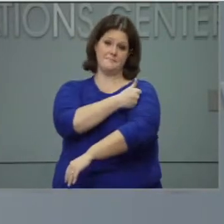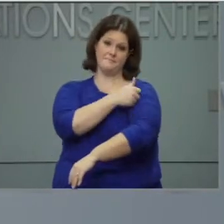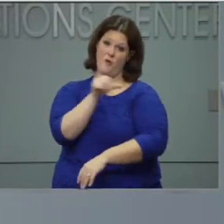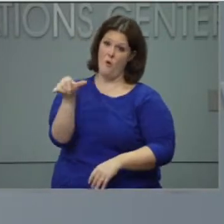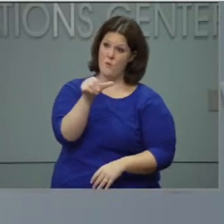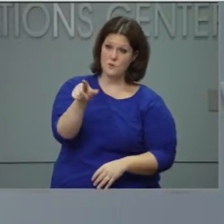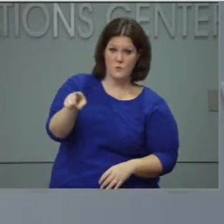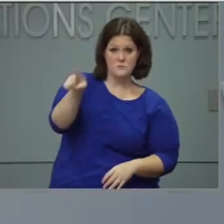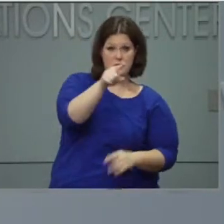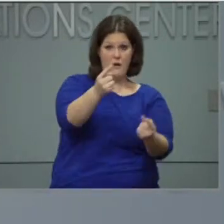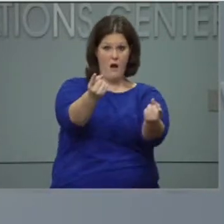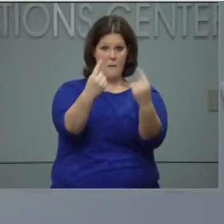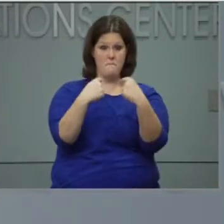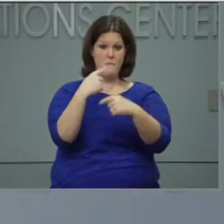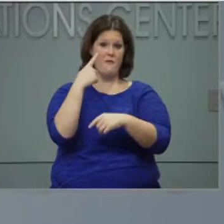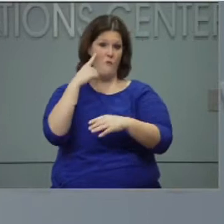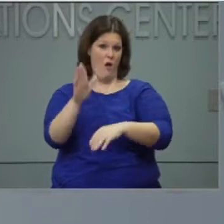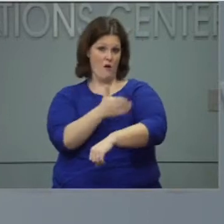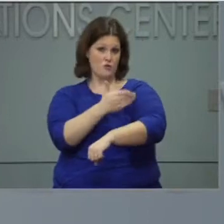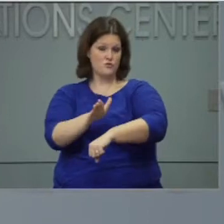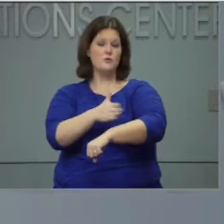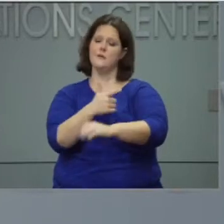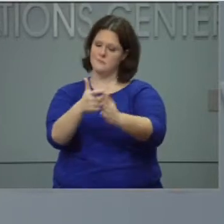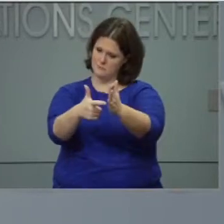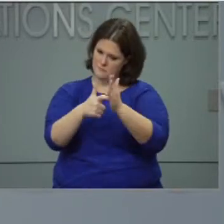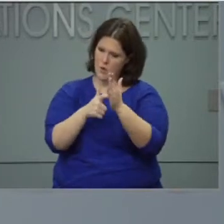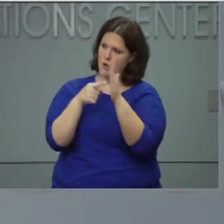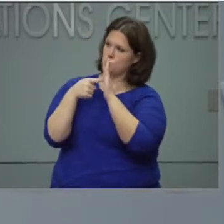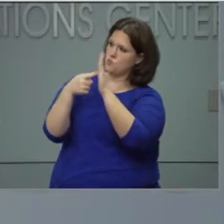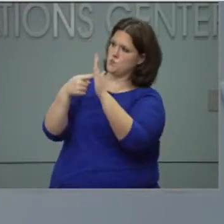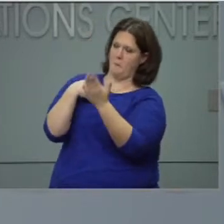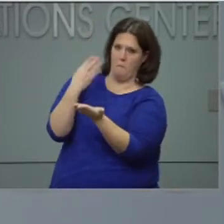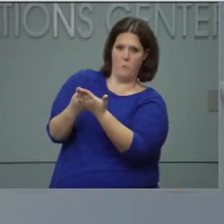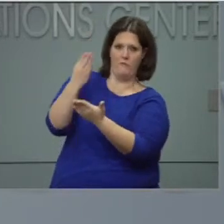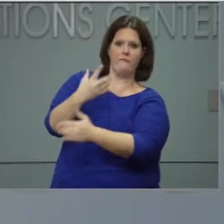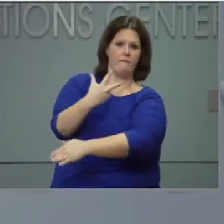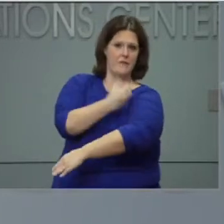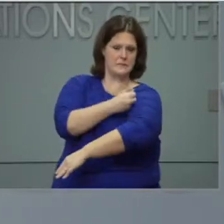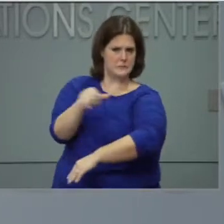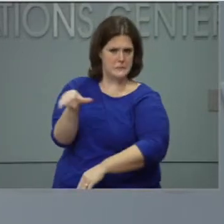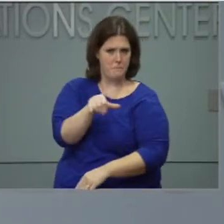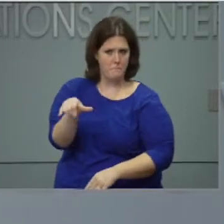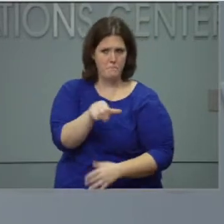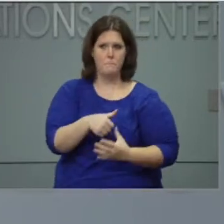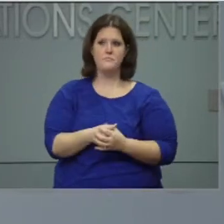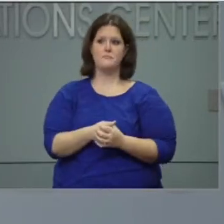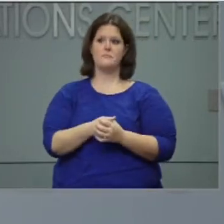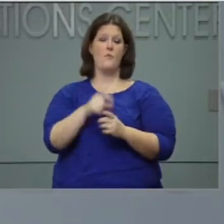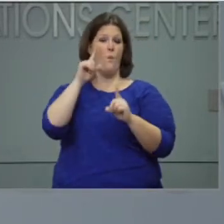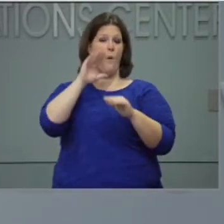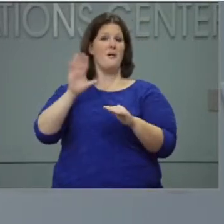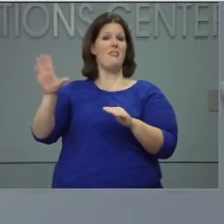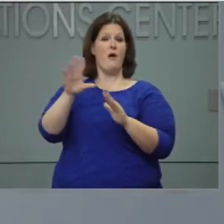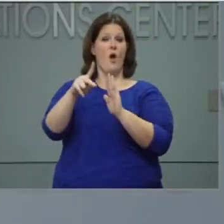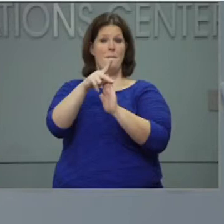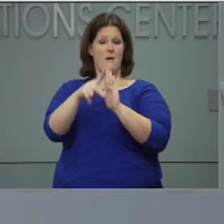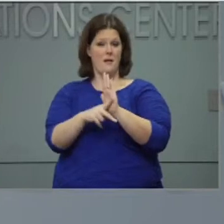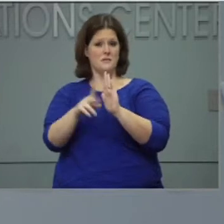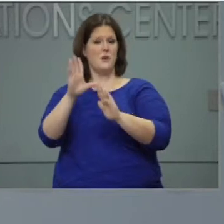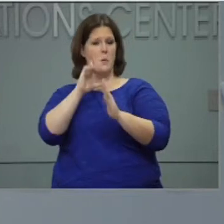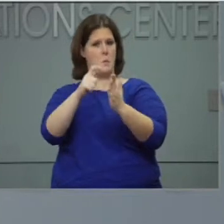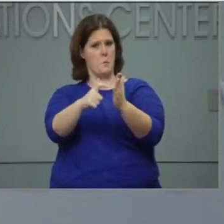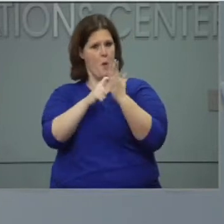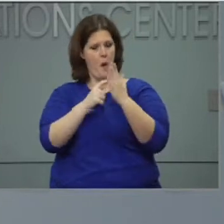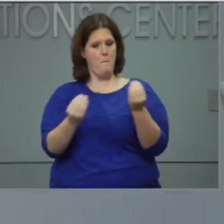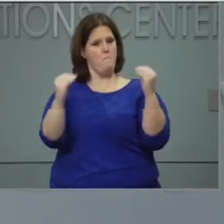too. This policy will encourage more people to get their shots. And by doing their part to end this pandemic